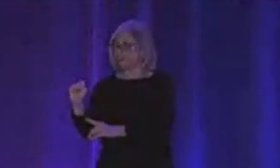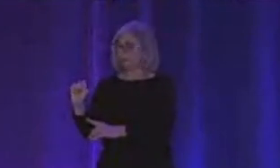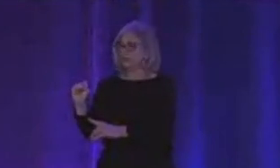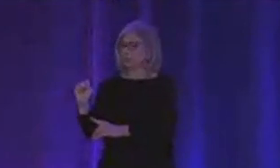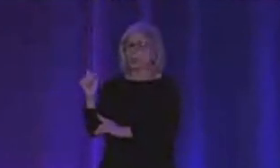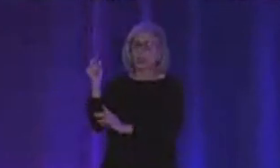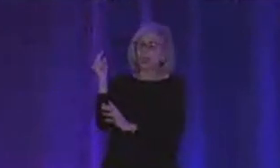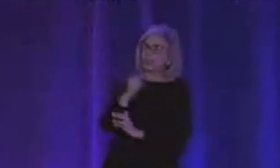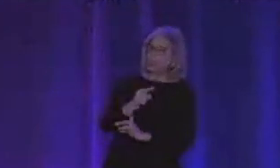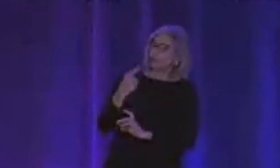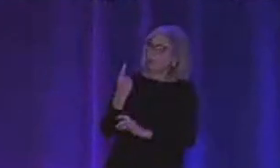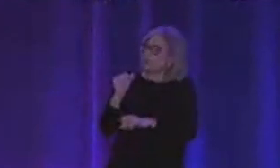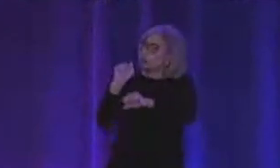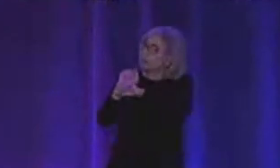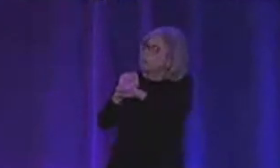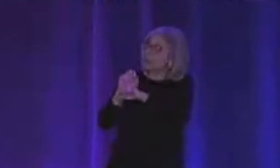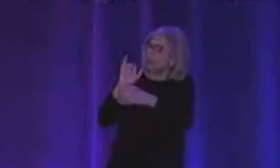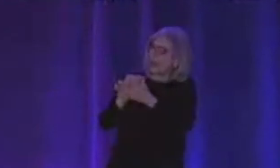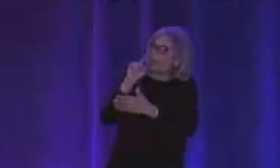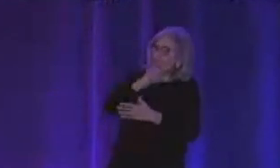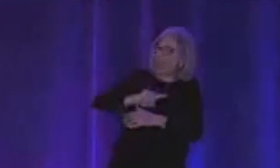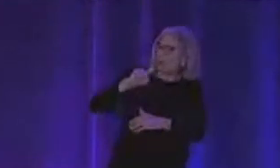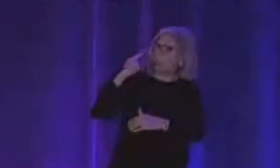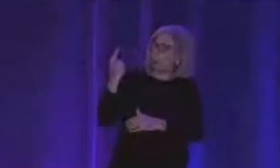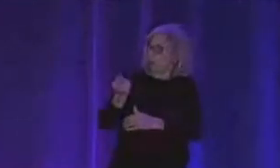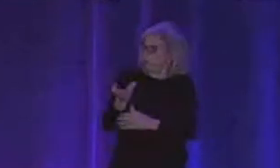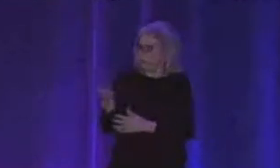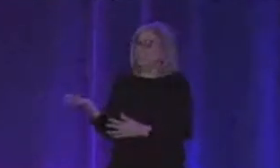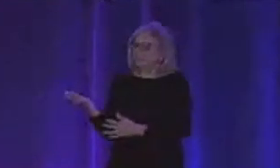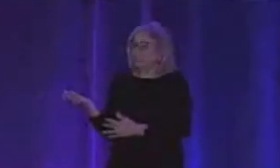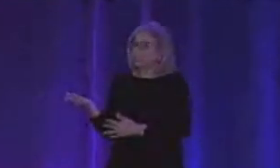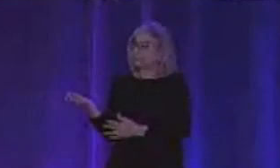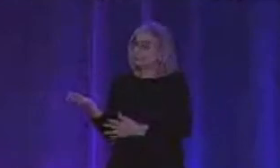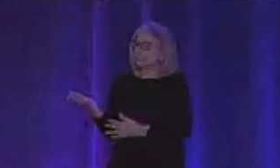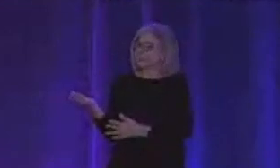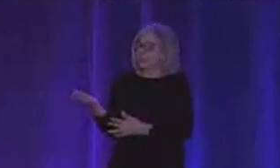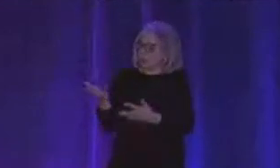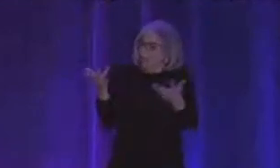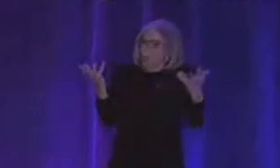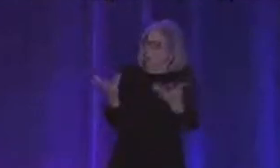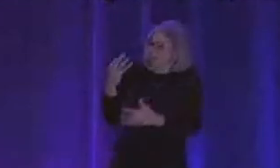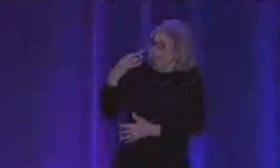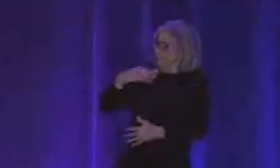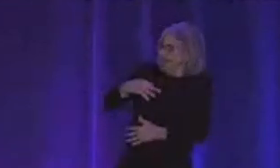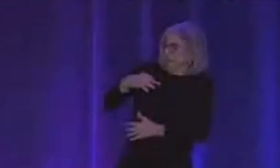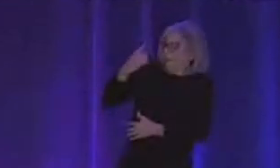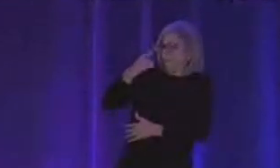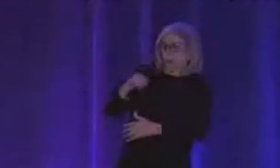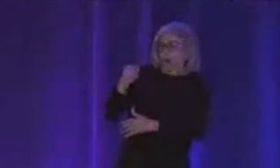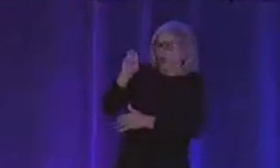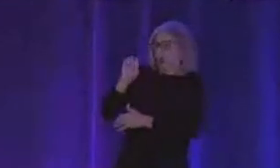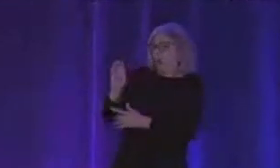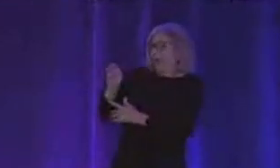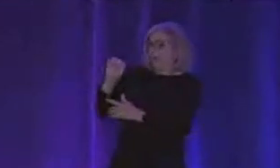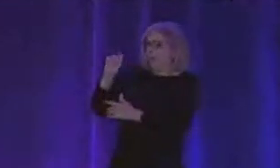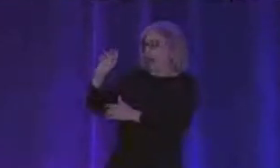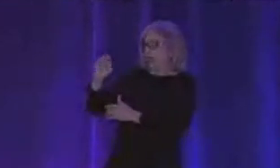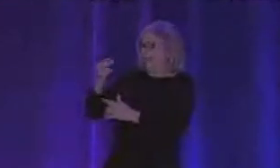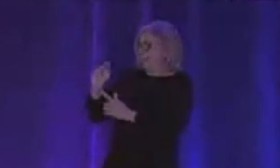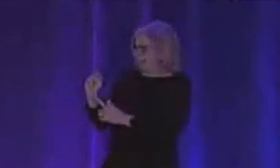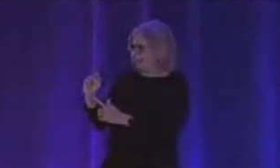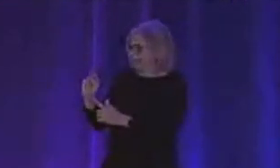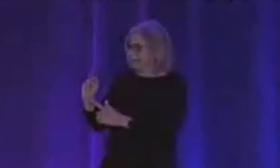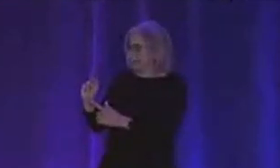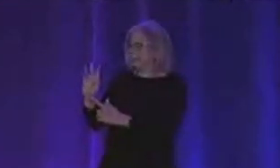And these only work on that one device. So what are the benefits of WebAuthn? Well, number one, it's